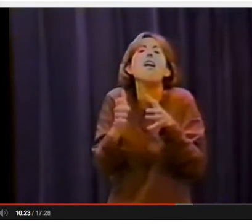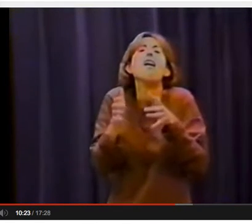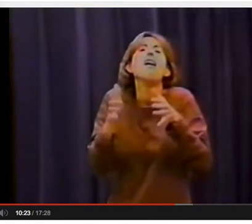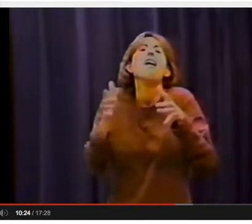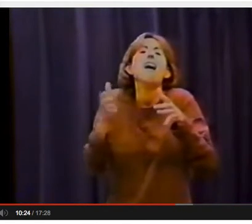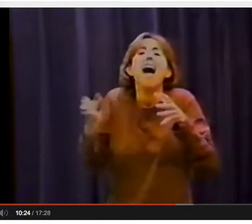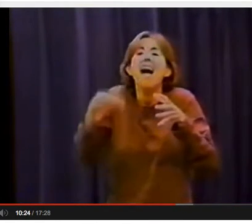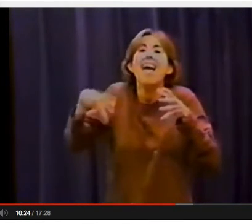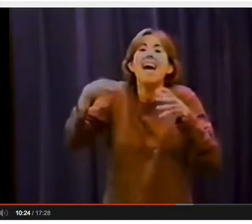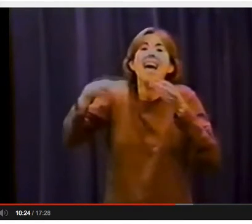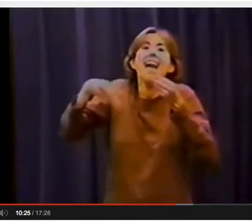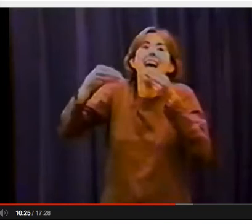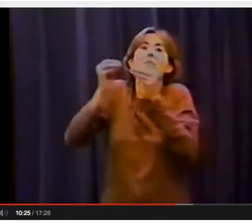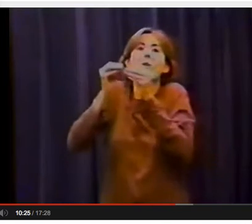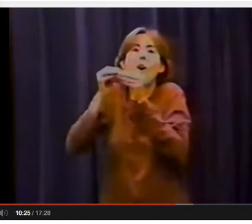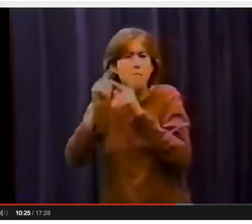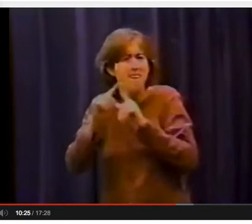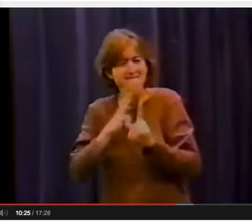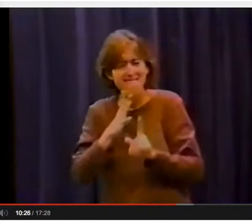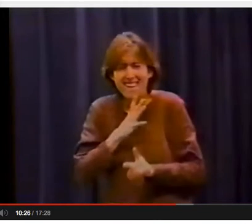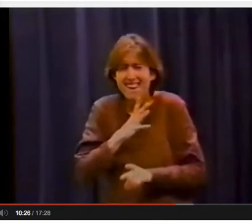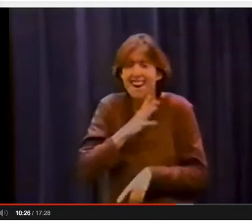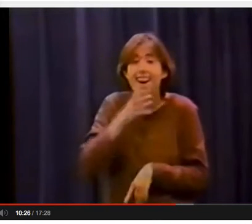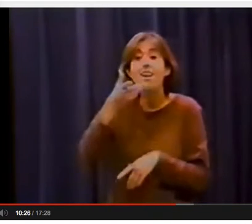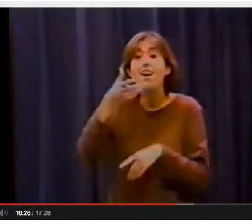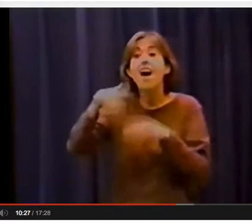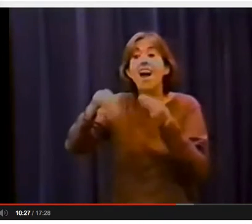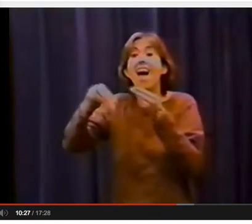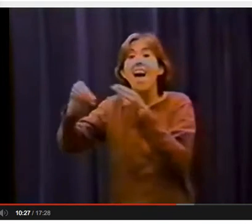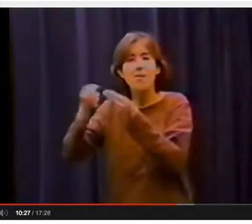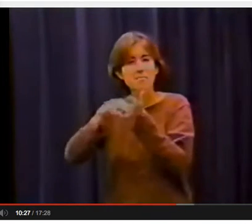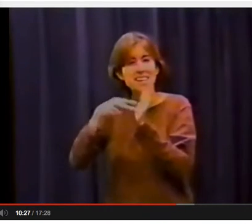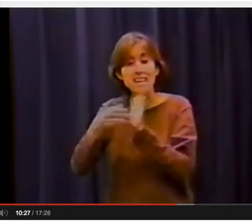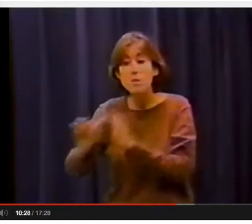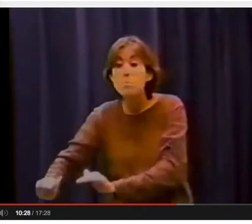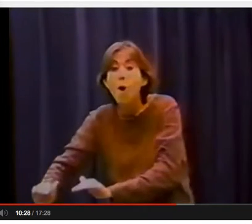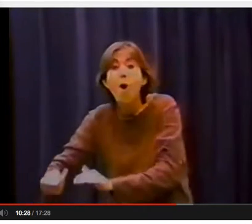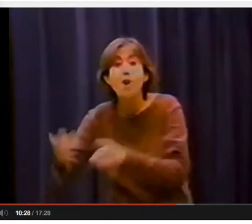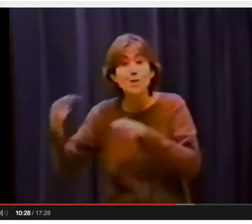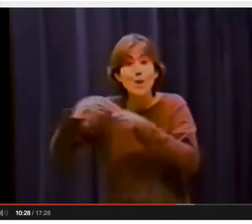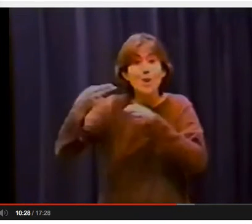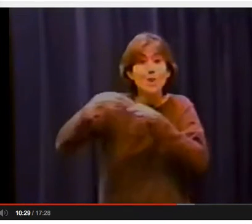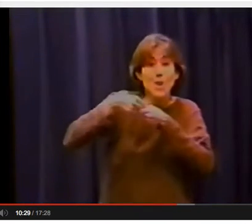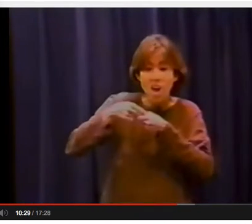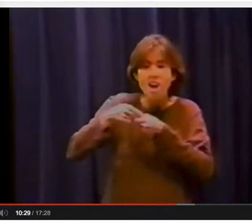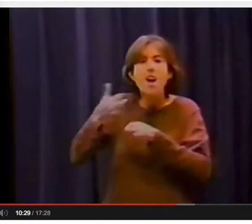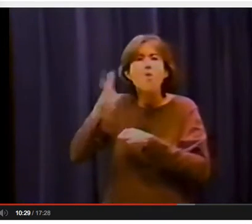At the school, we start small and then we add more and more things.